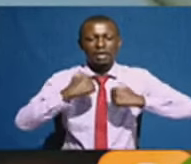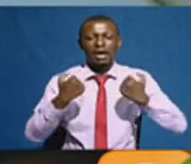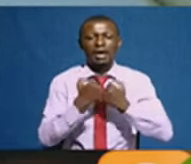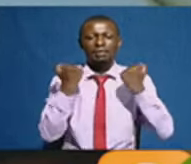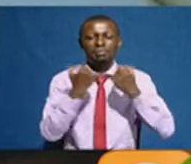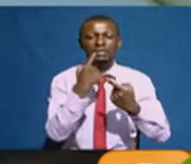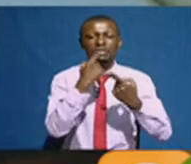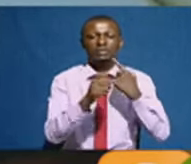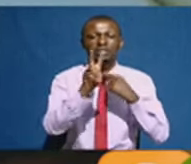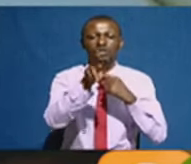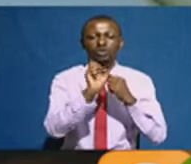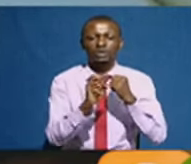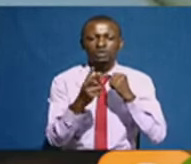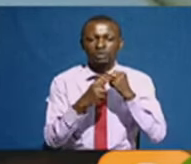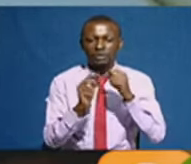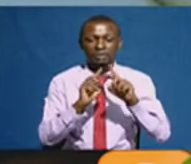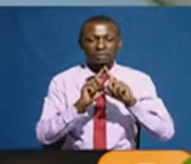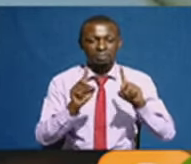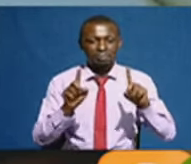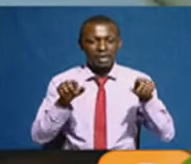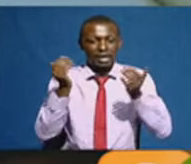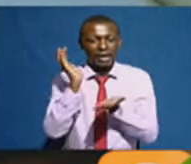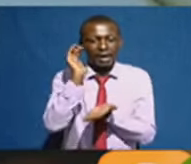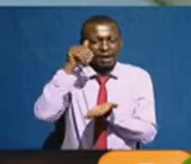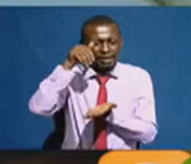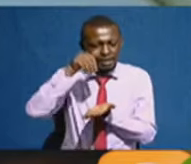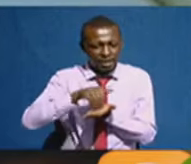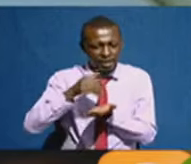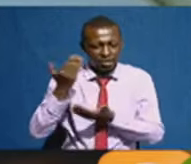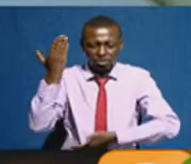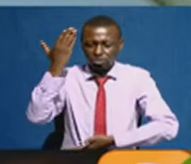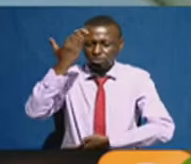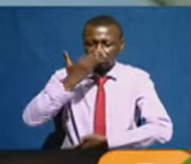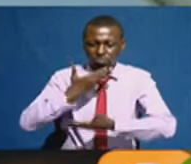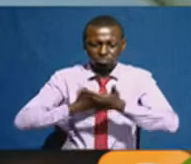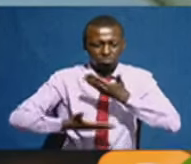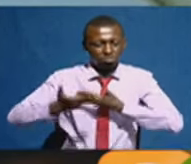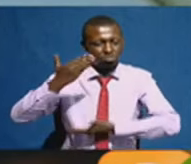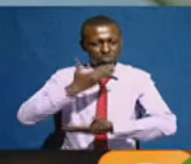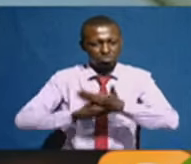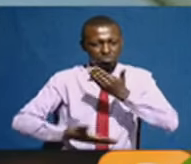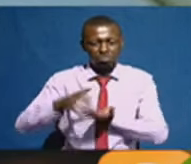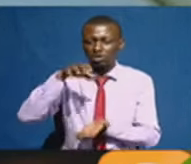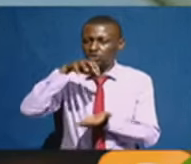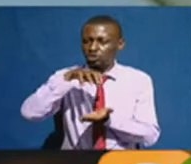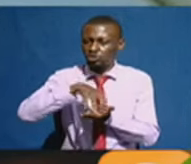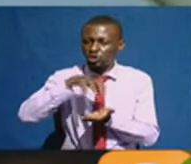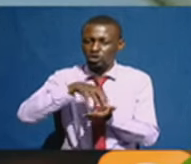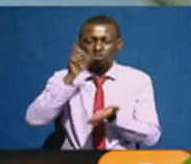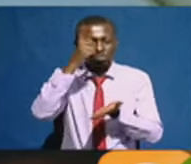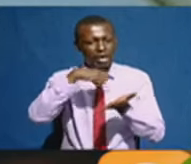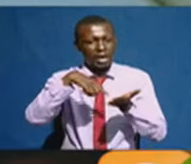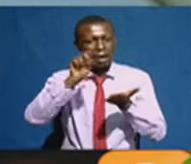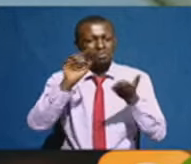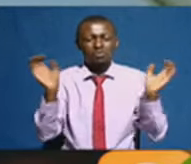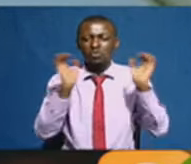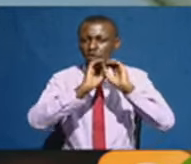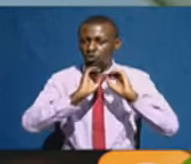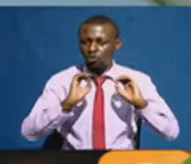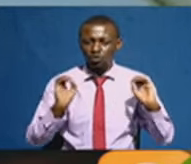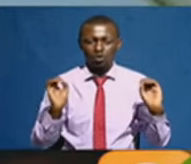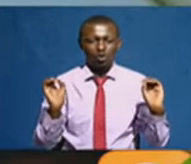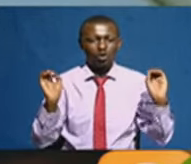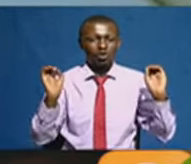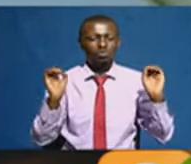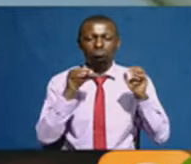2017, but can we renegotiate because our situation doesn't allow us, we don't